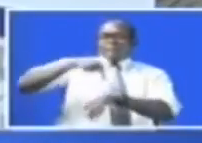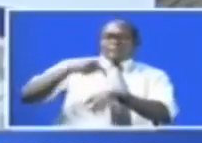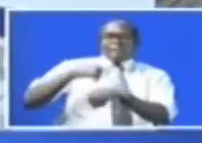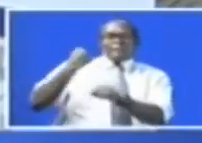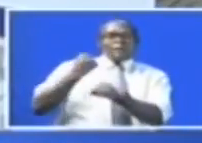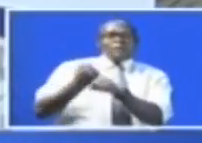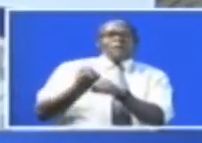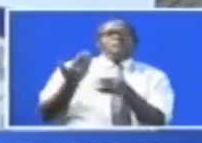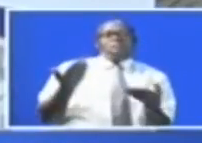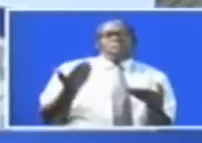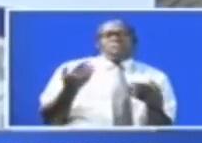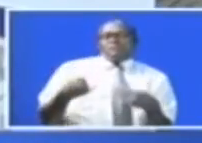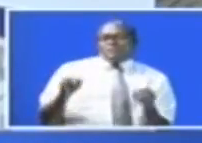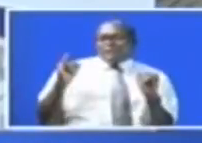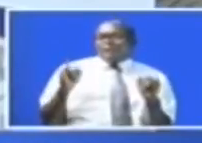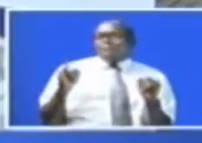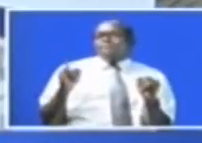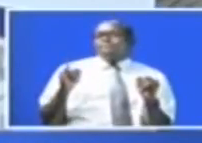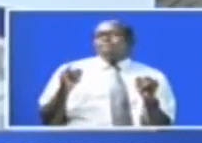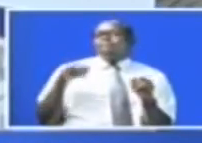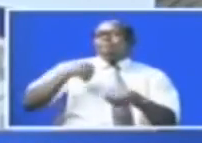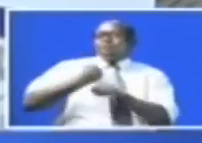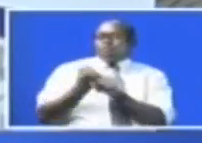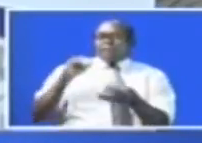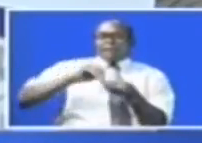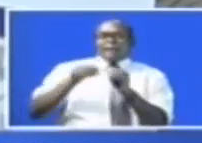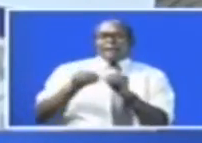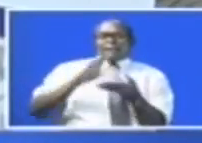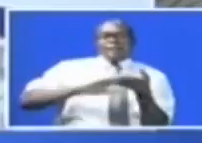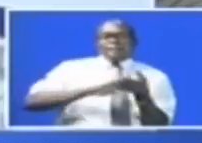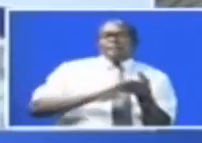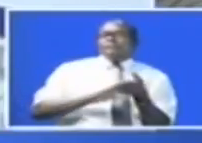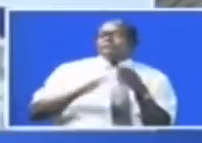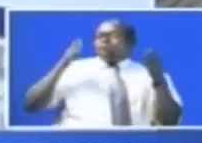we can work on, is try and create a database of the